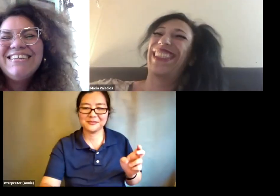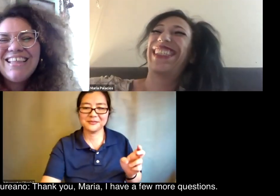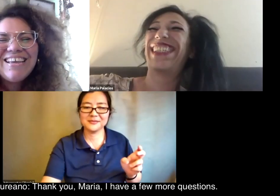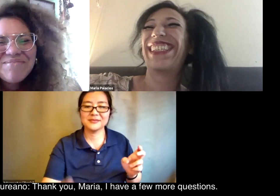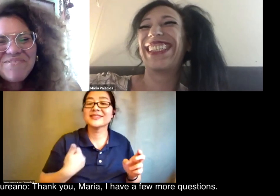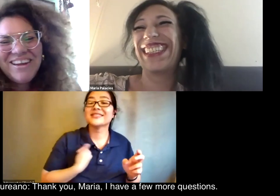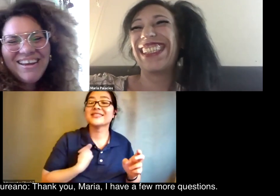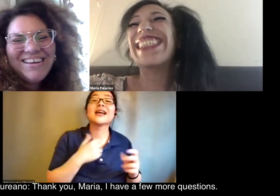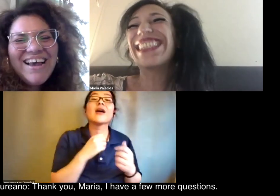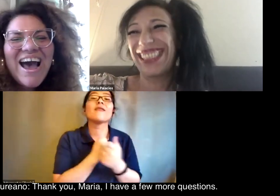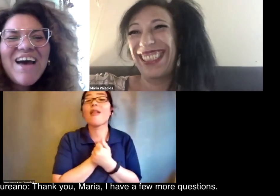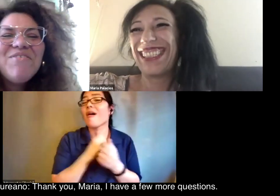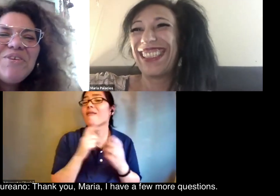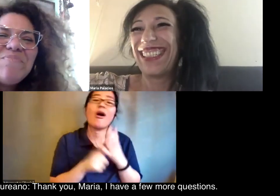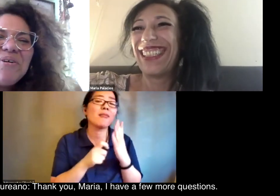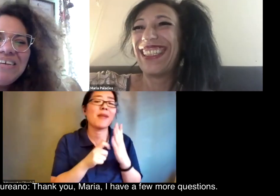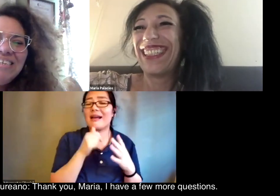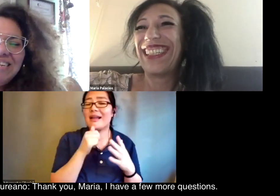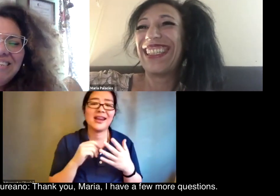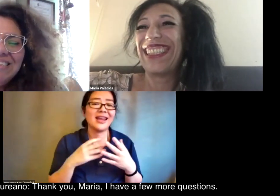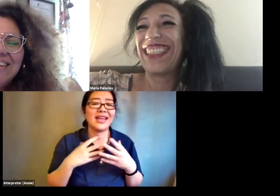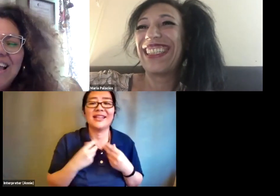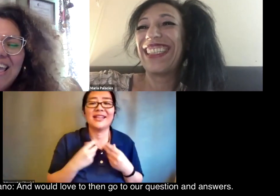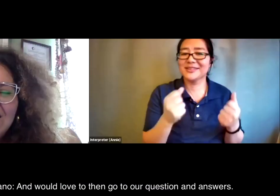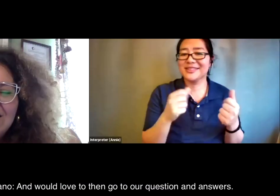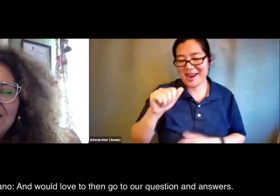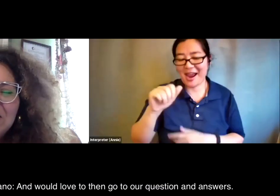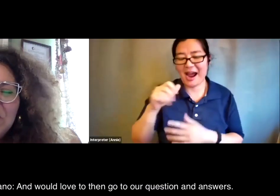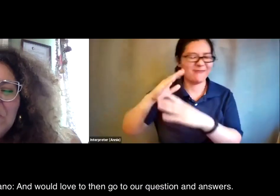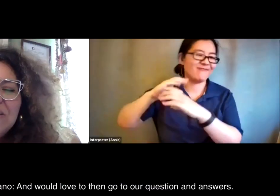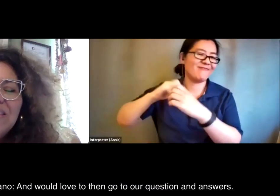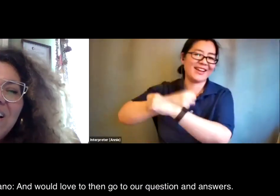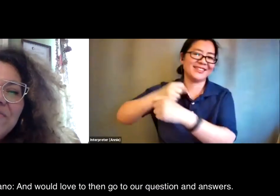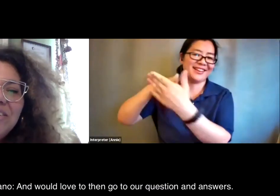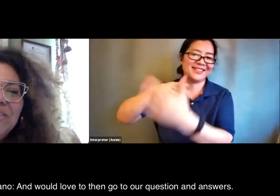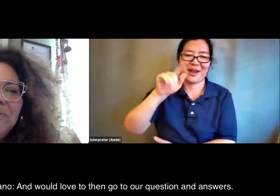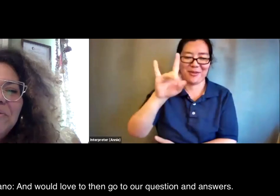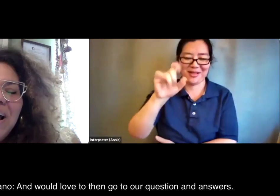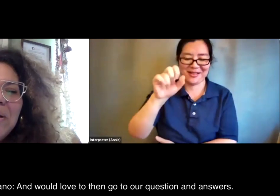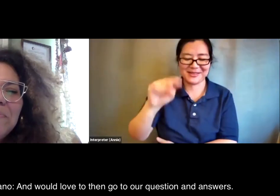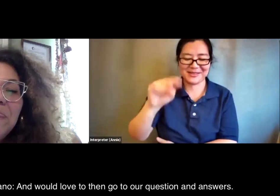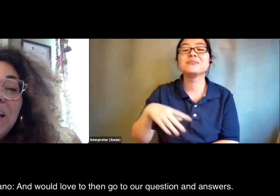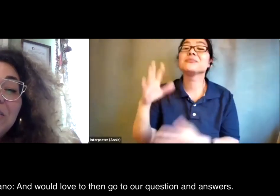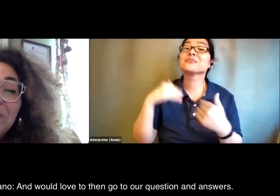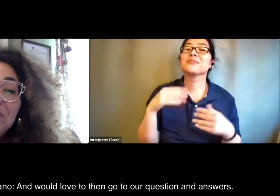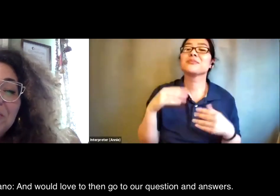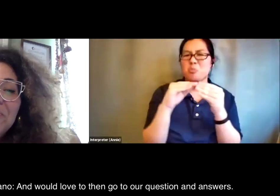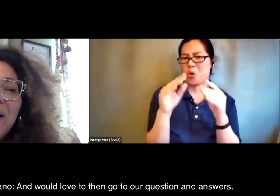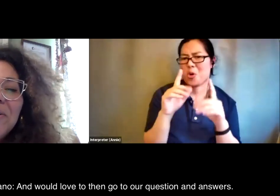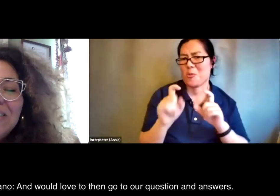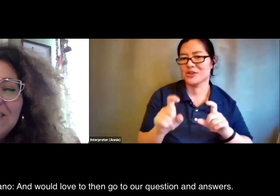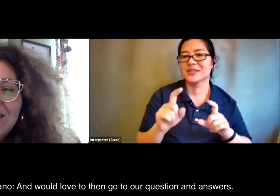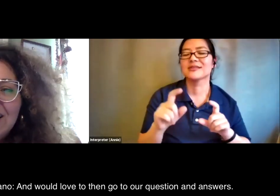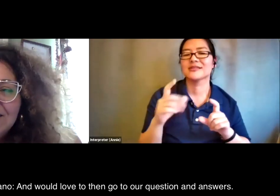thank you maria i have a few more questions and would love to um then go to